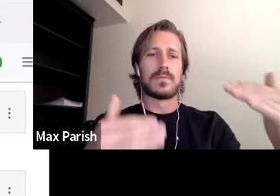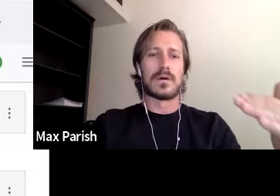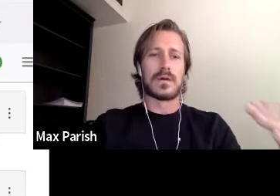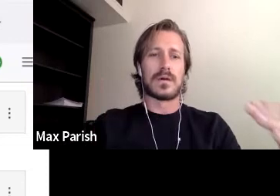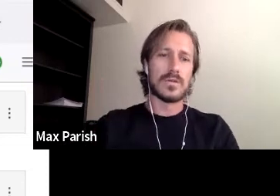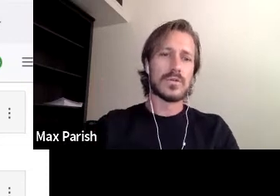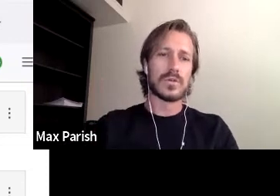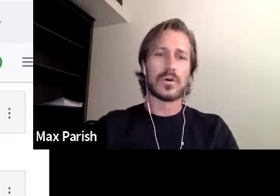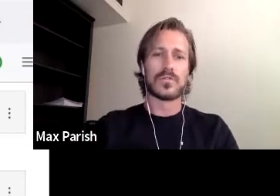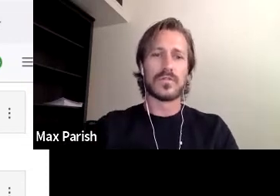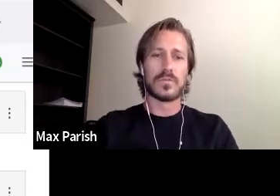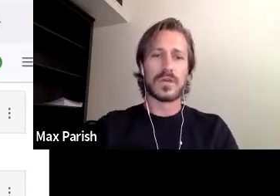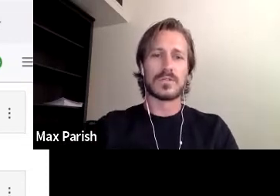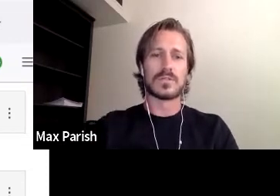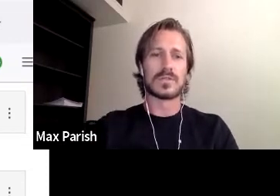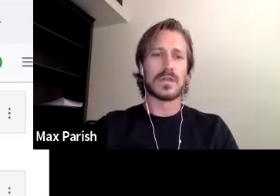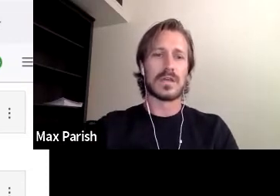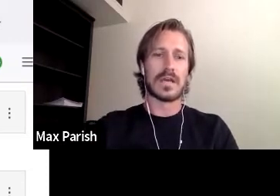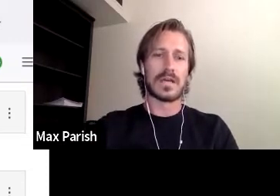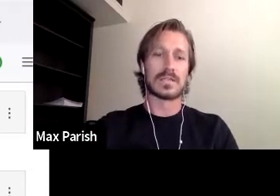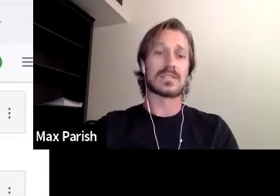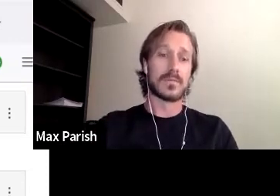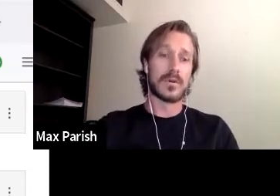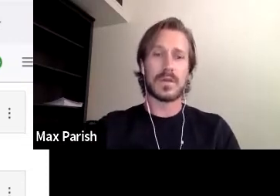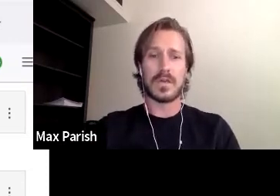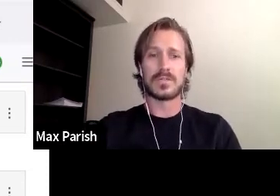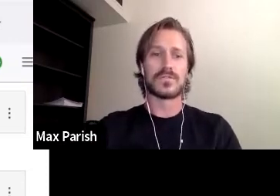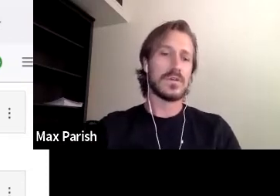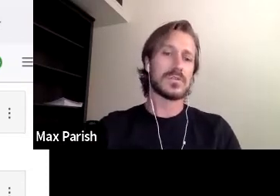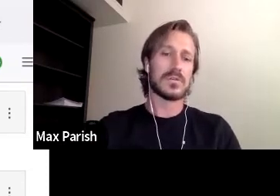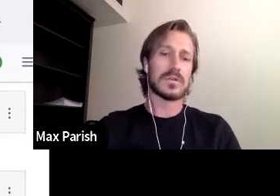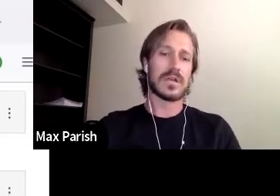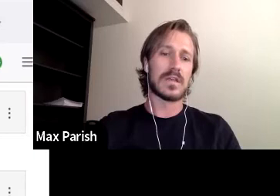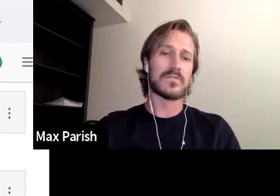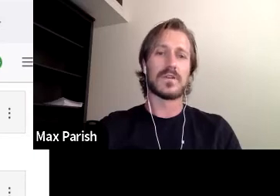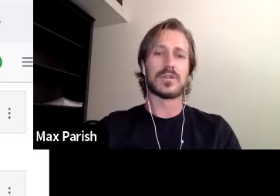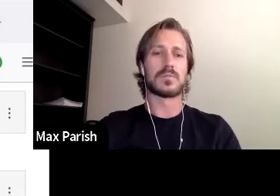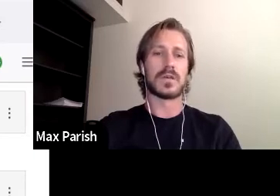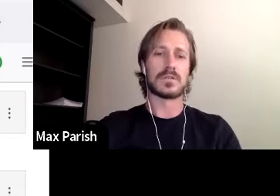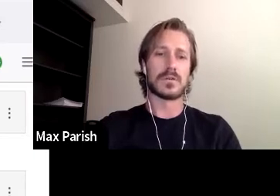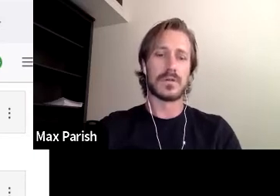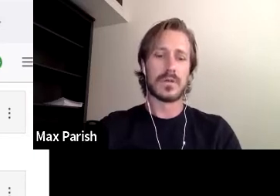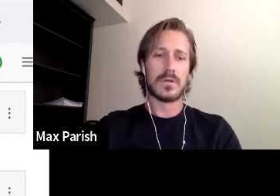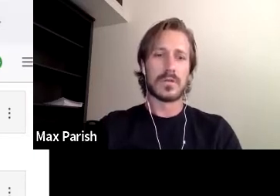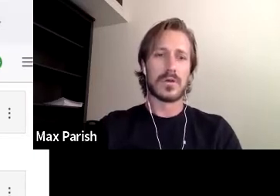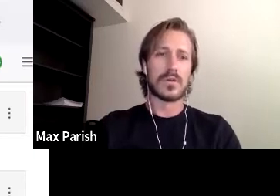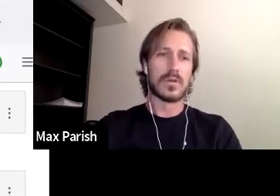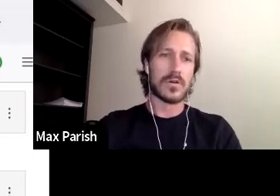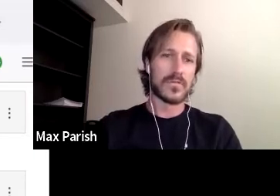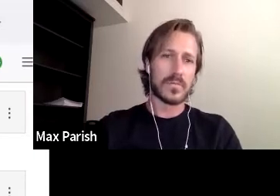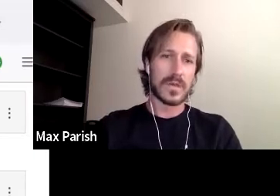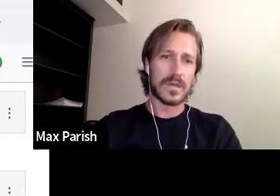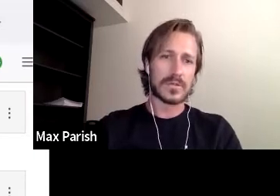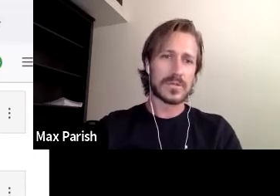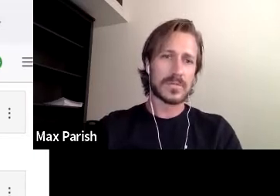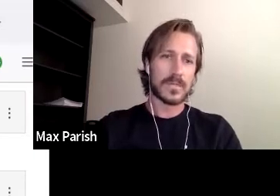up my unit overview pages and added a summary page for each unit and then a finished page. So the unit